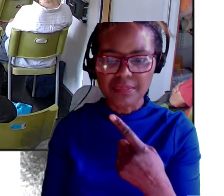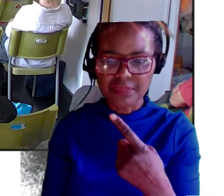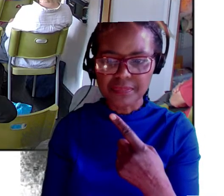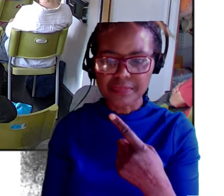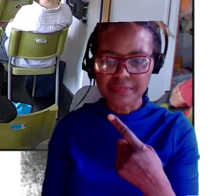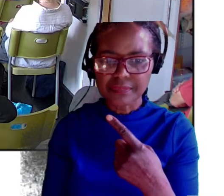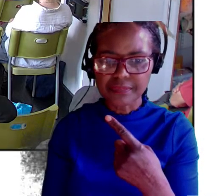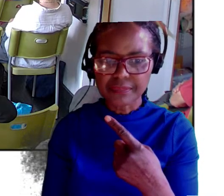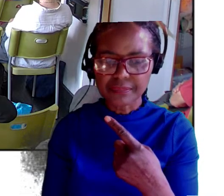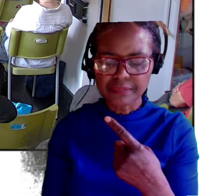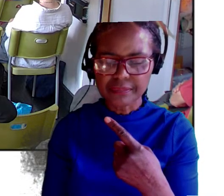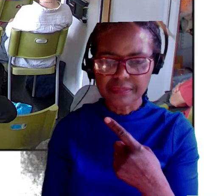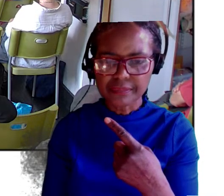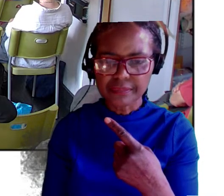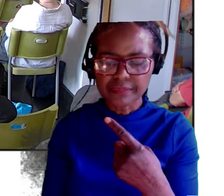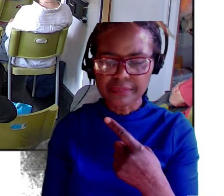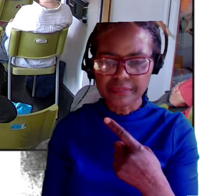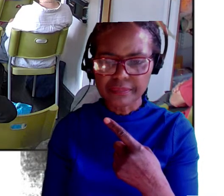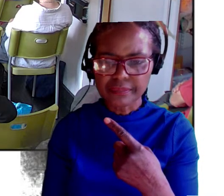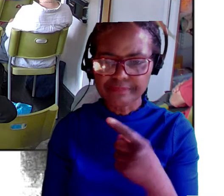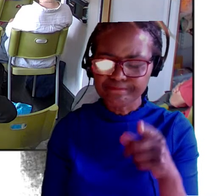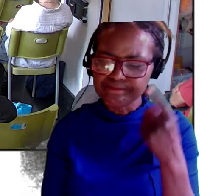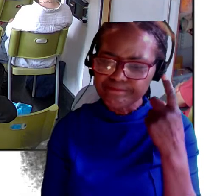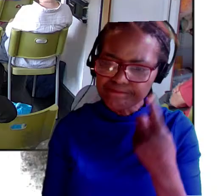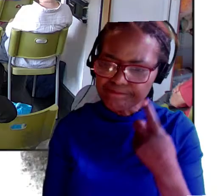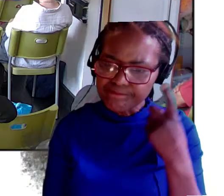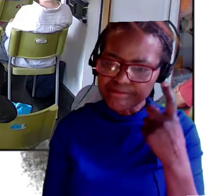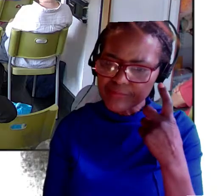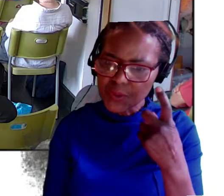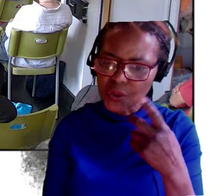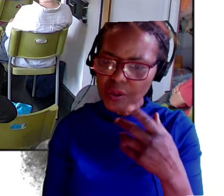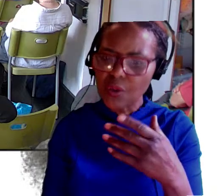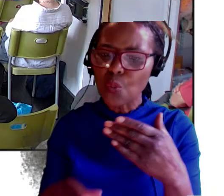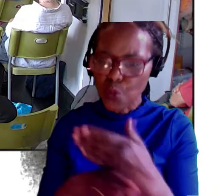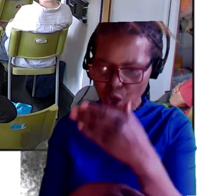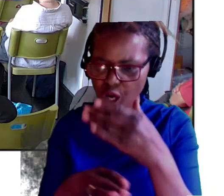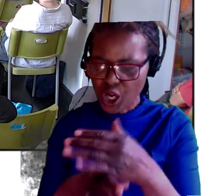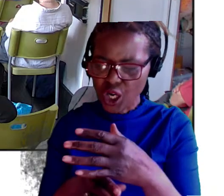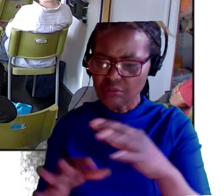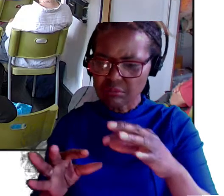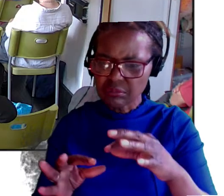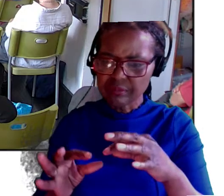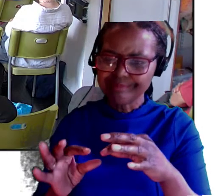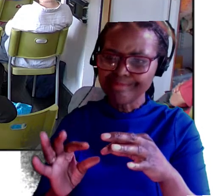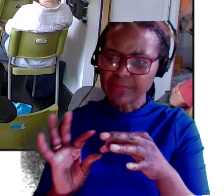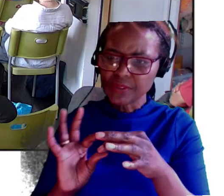to technology should be considering what forms of labour or